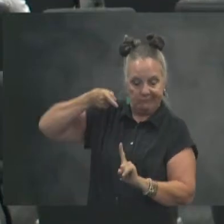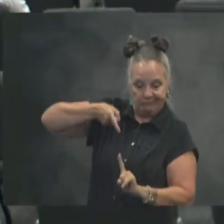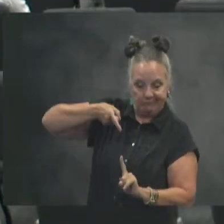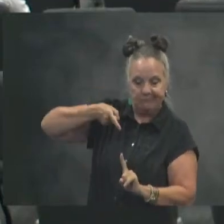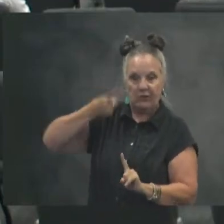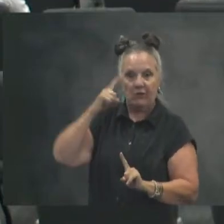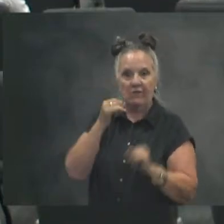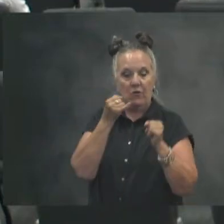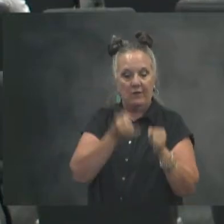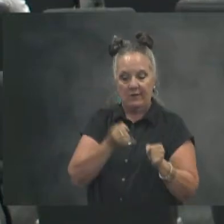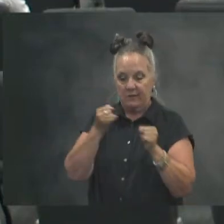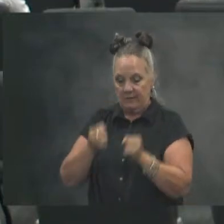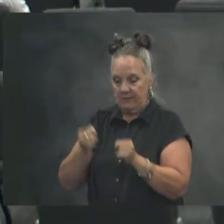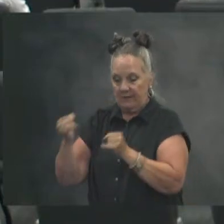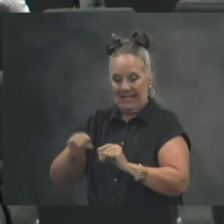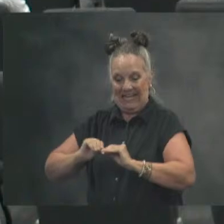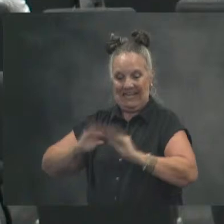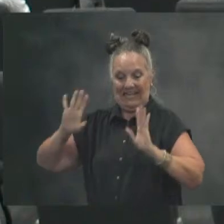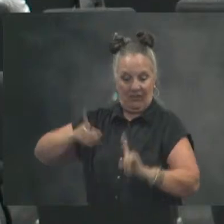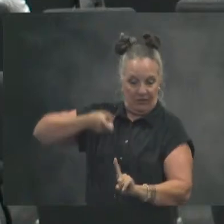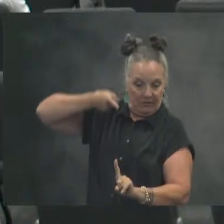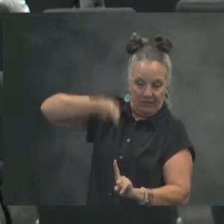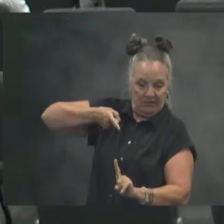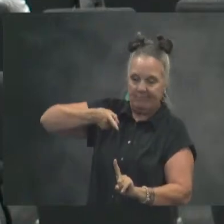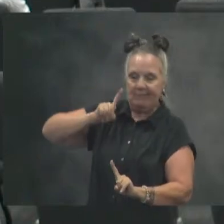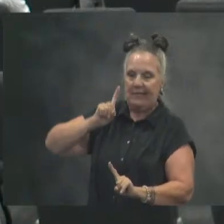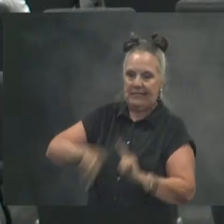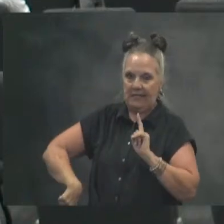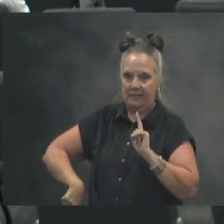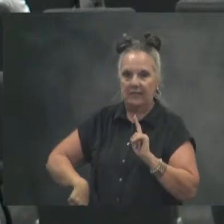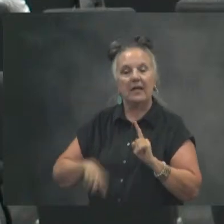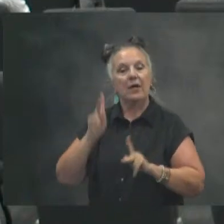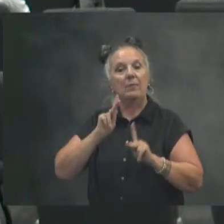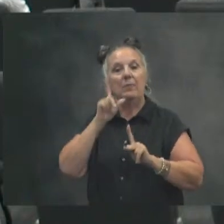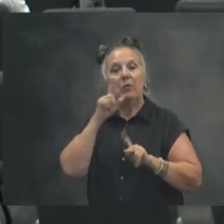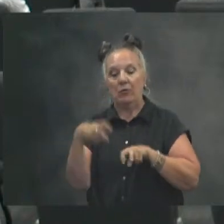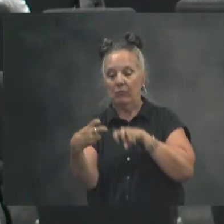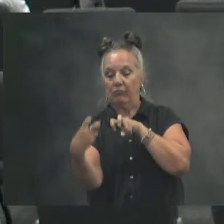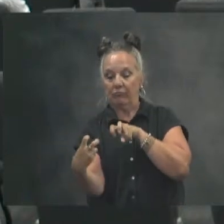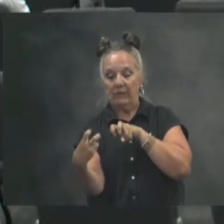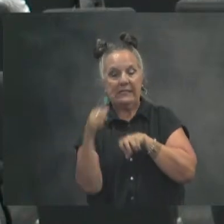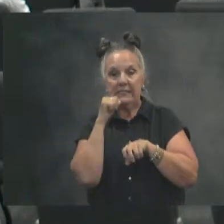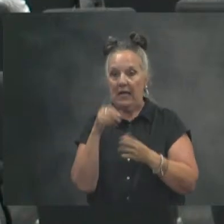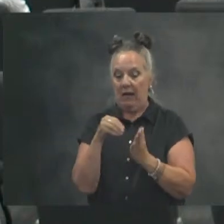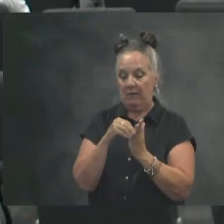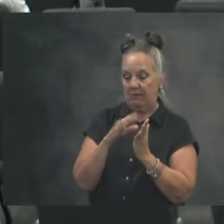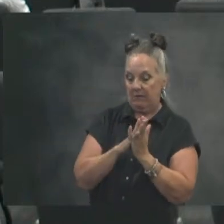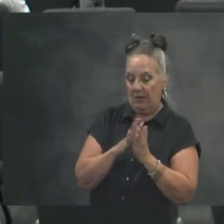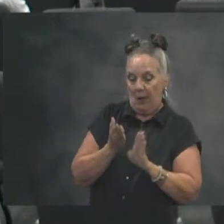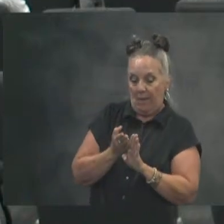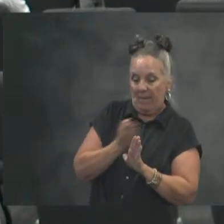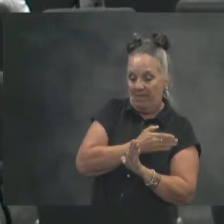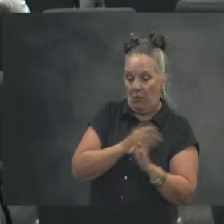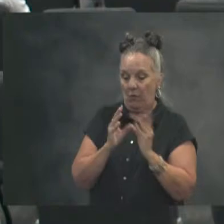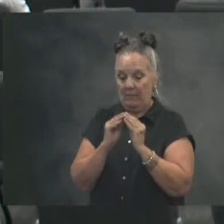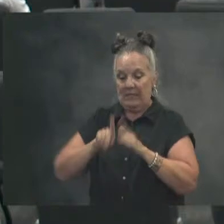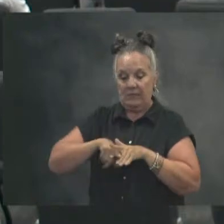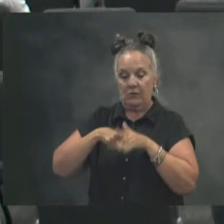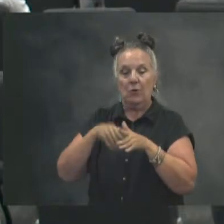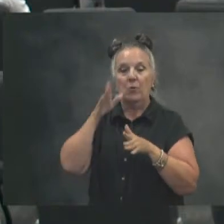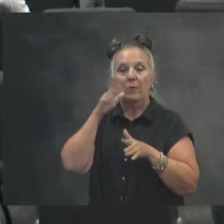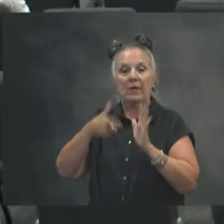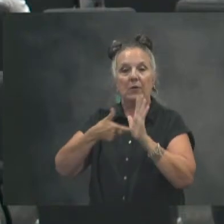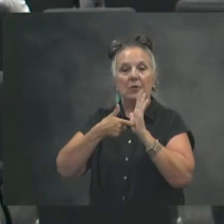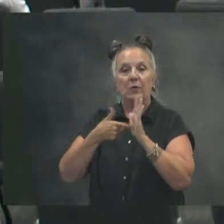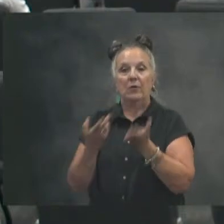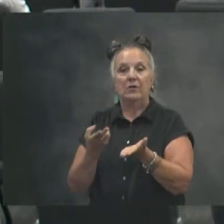or individuals. Individuals wishing to address the board who do not sign up prior to the start of the meeting will be required